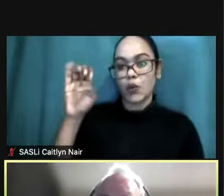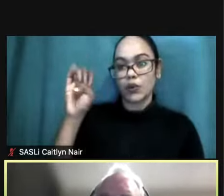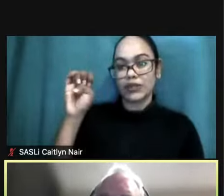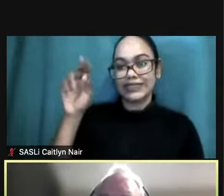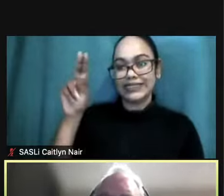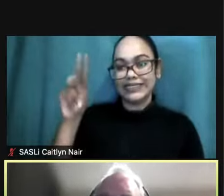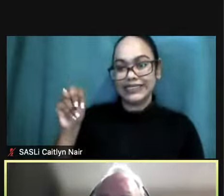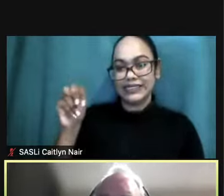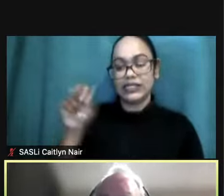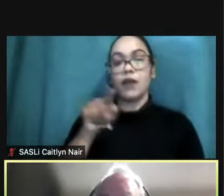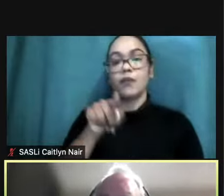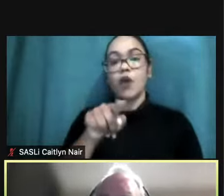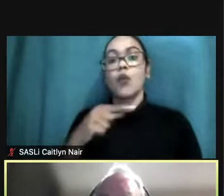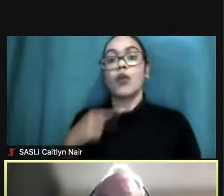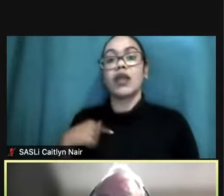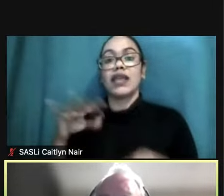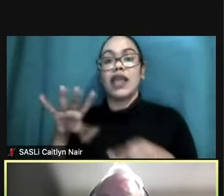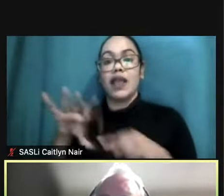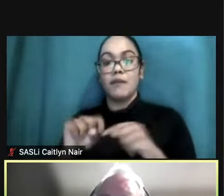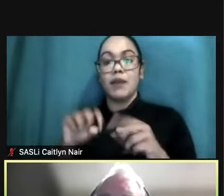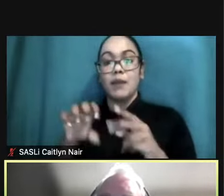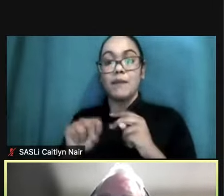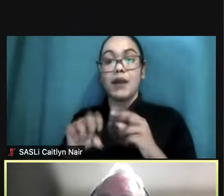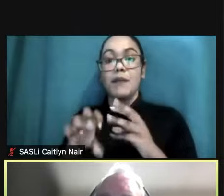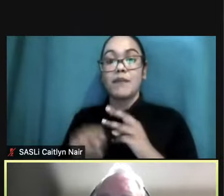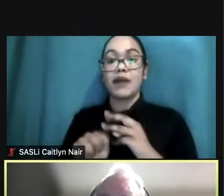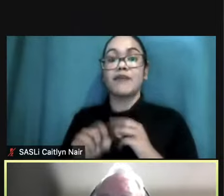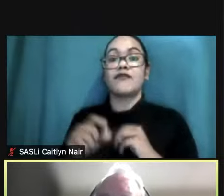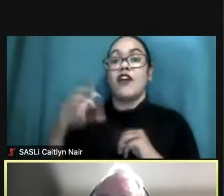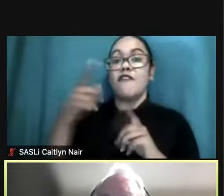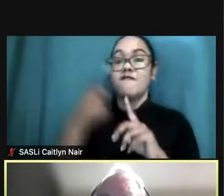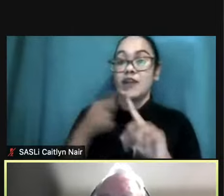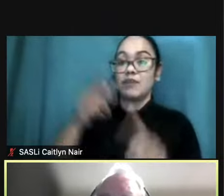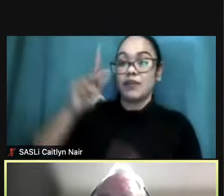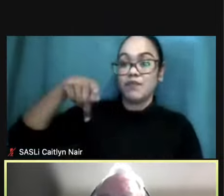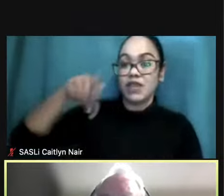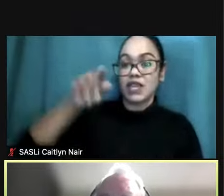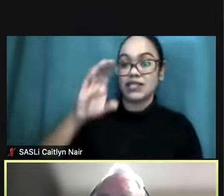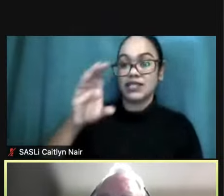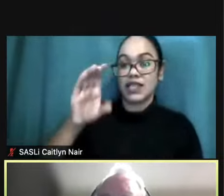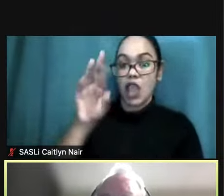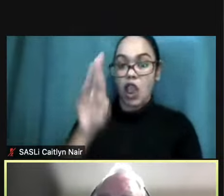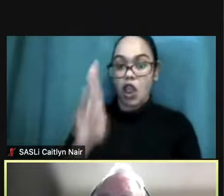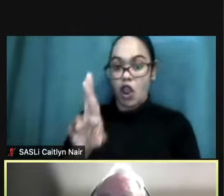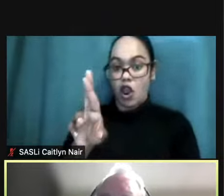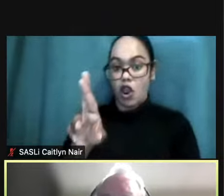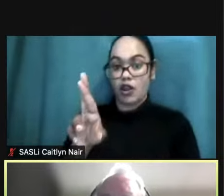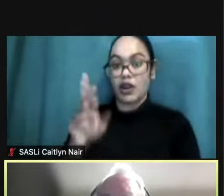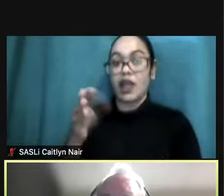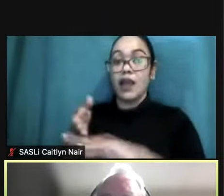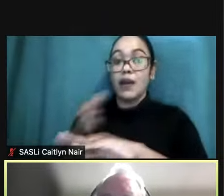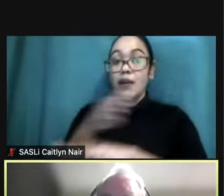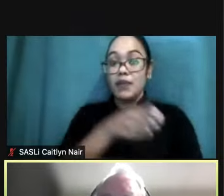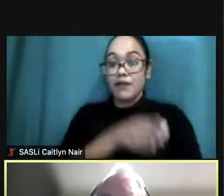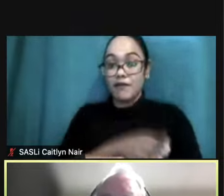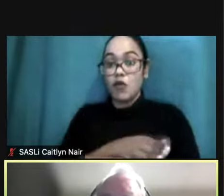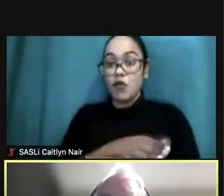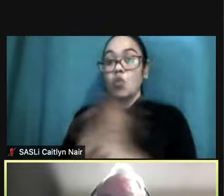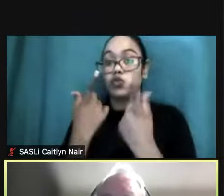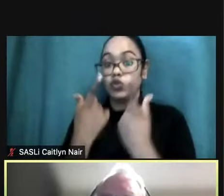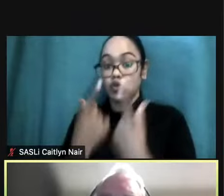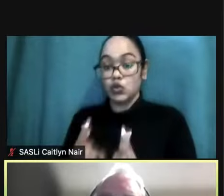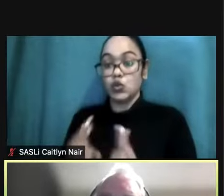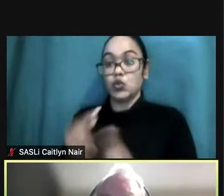use to diagnose this infection. And so you can get a sense before you do the whole genome